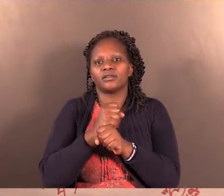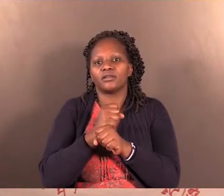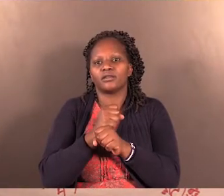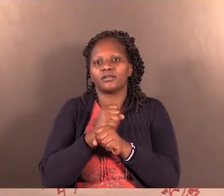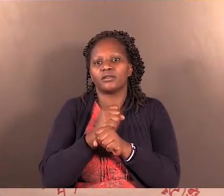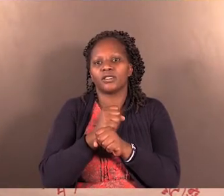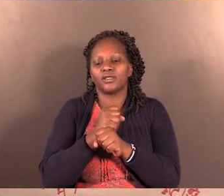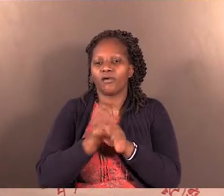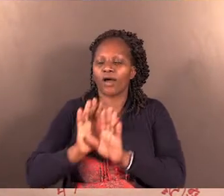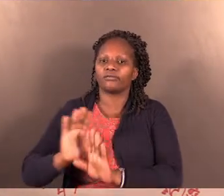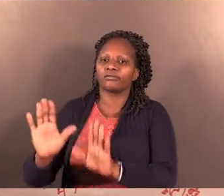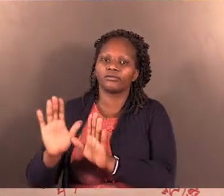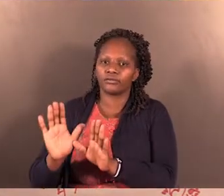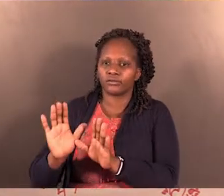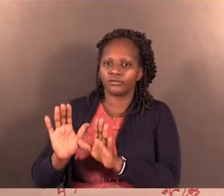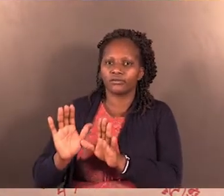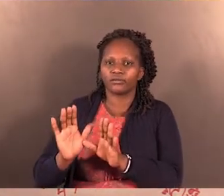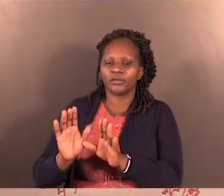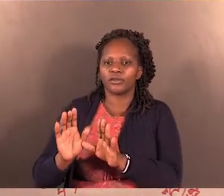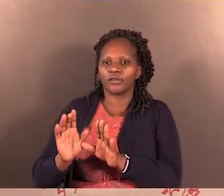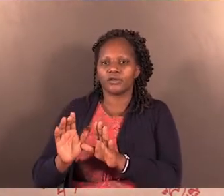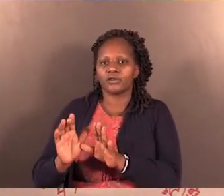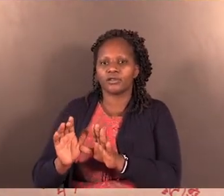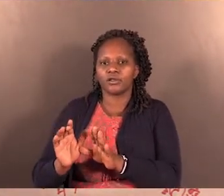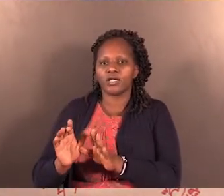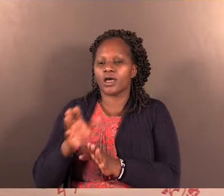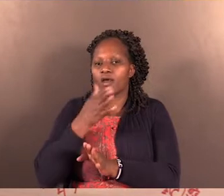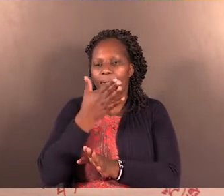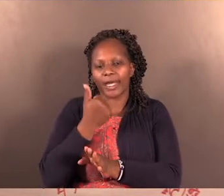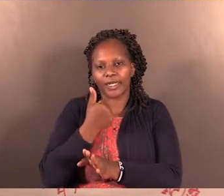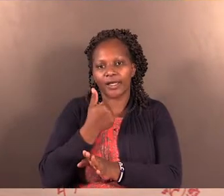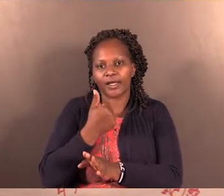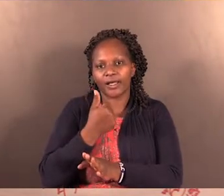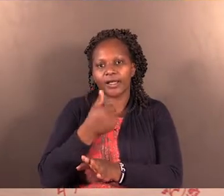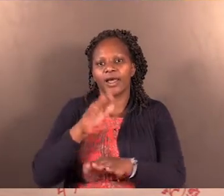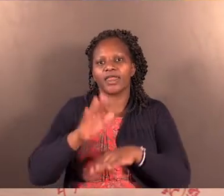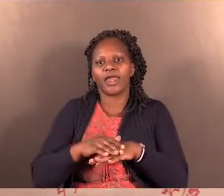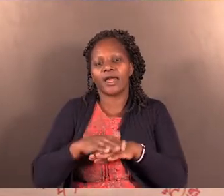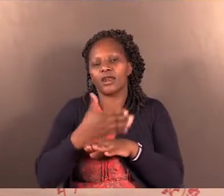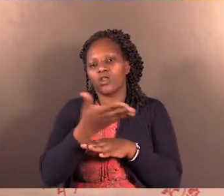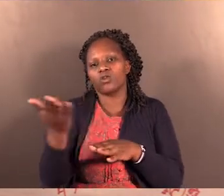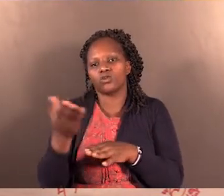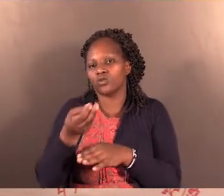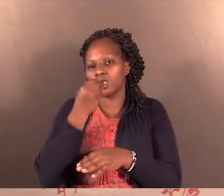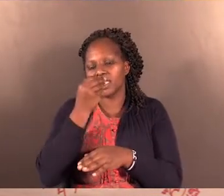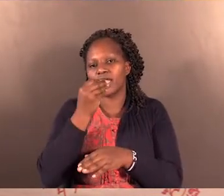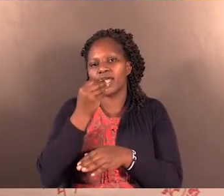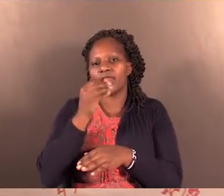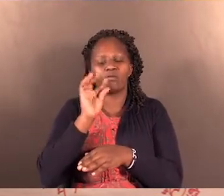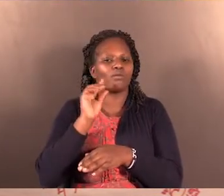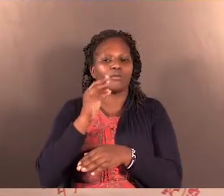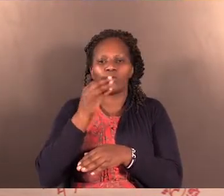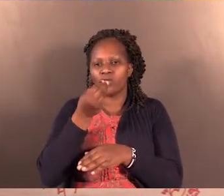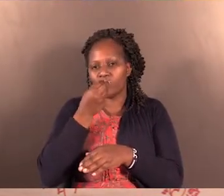to secluded and being trained, they were even better than even those who were eating the fine